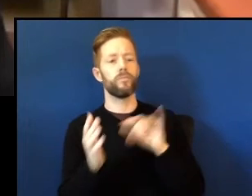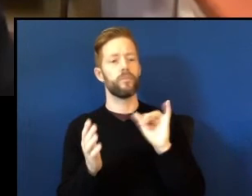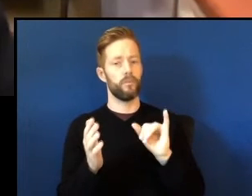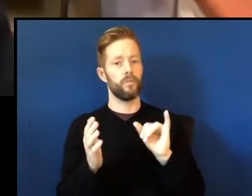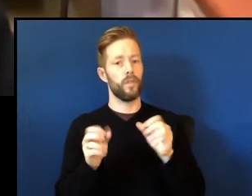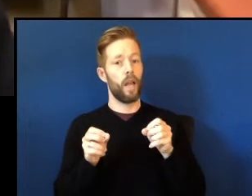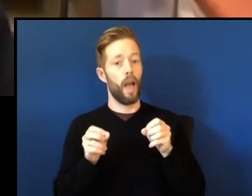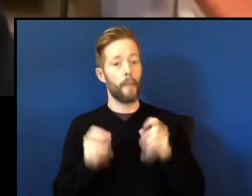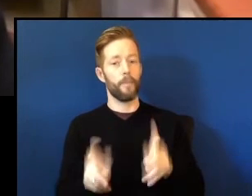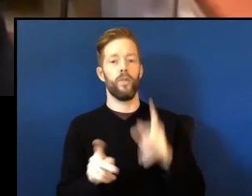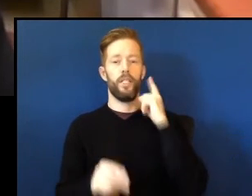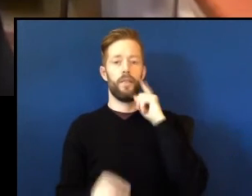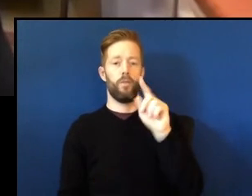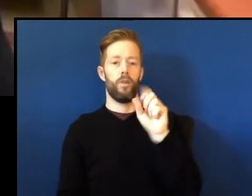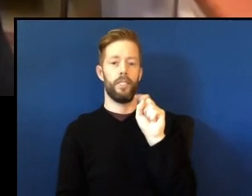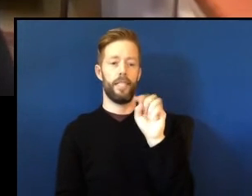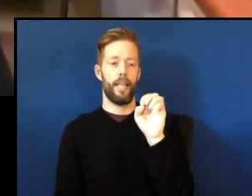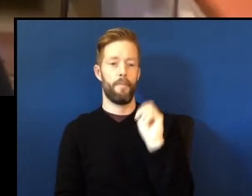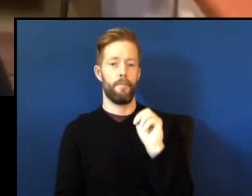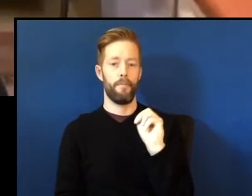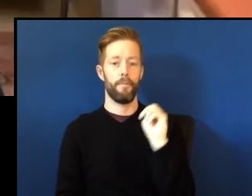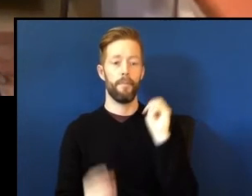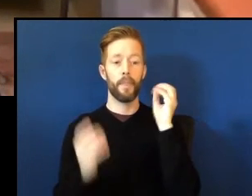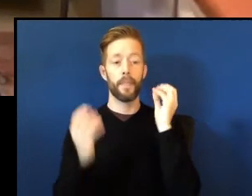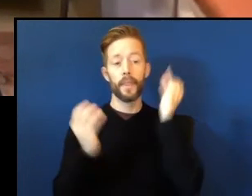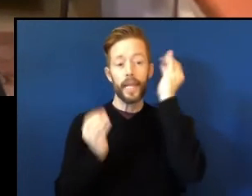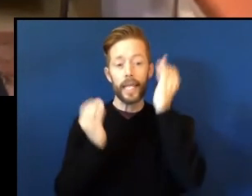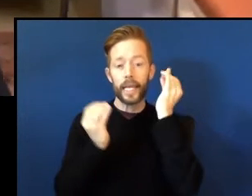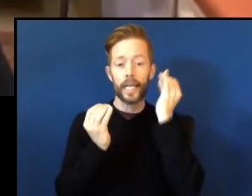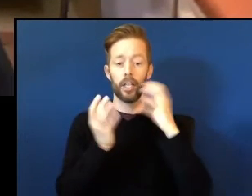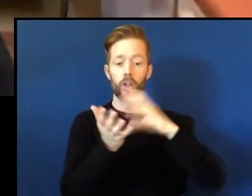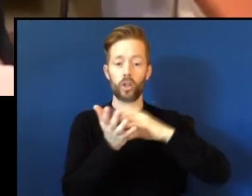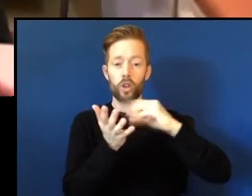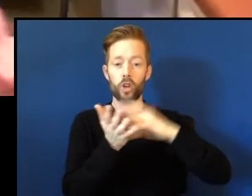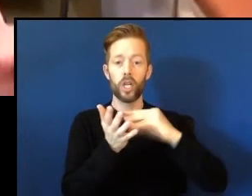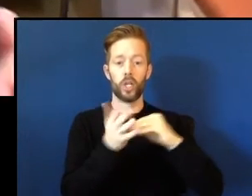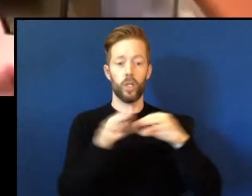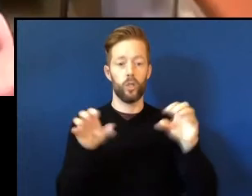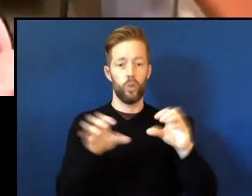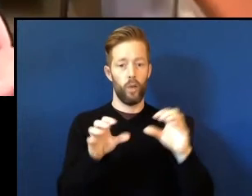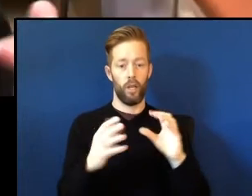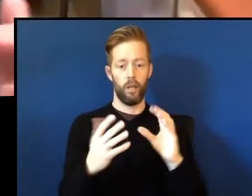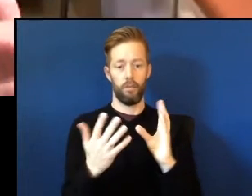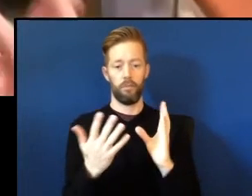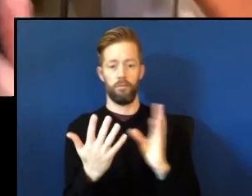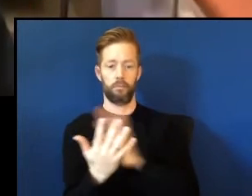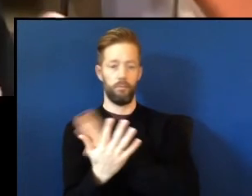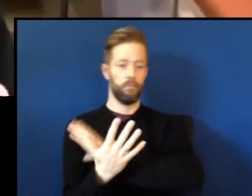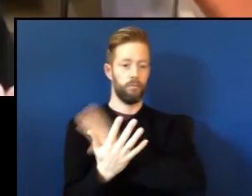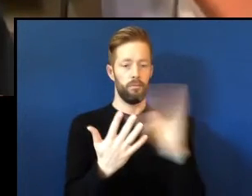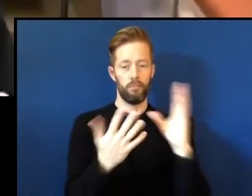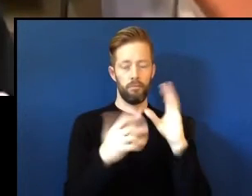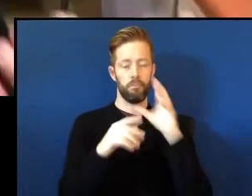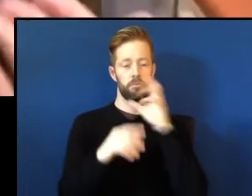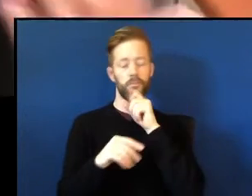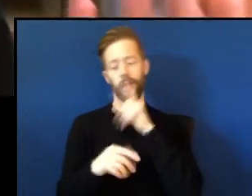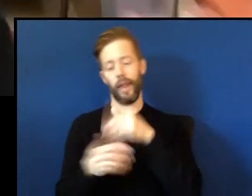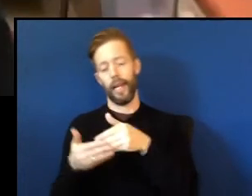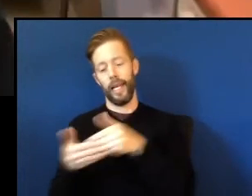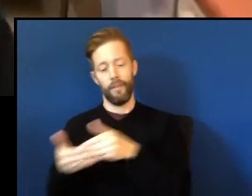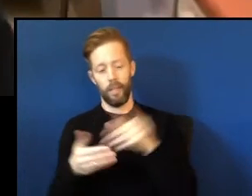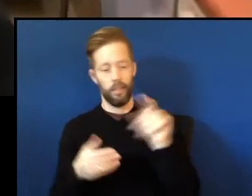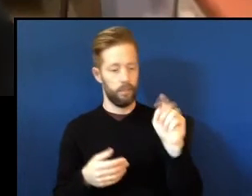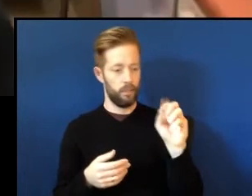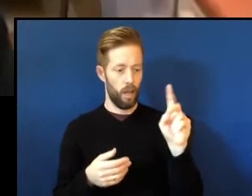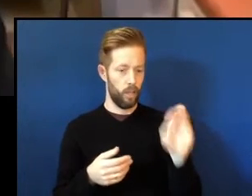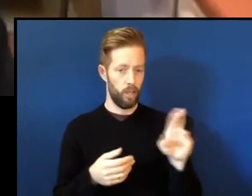the opportunities are for STEM thinking, learning, and doing across those age groups, or in this case, these 2 age groups. So